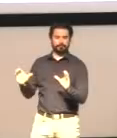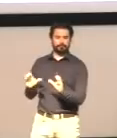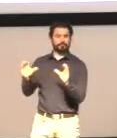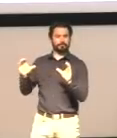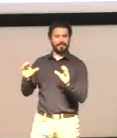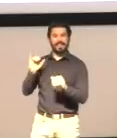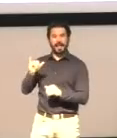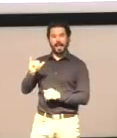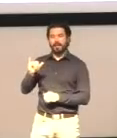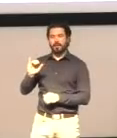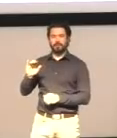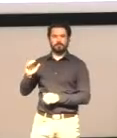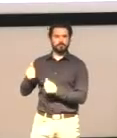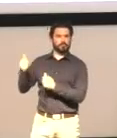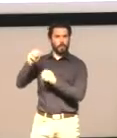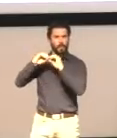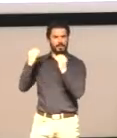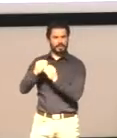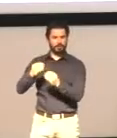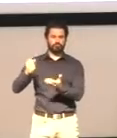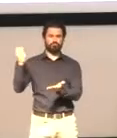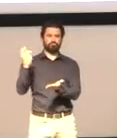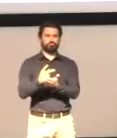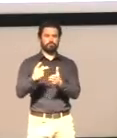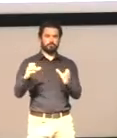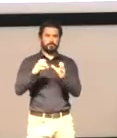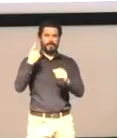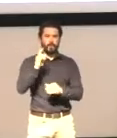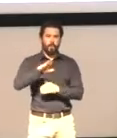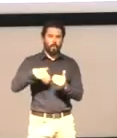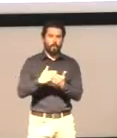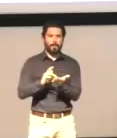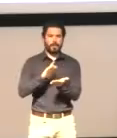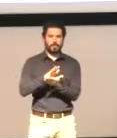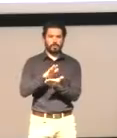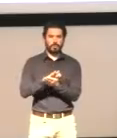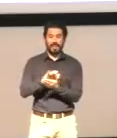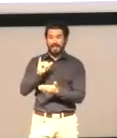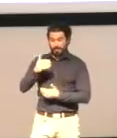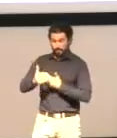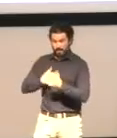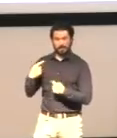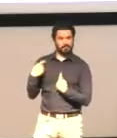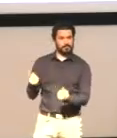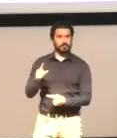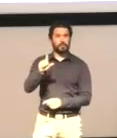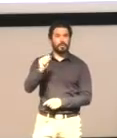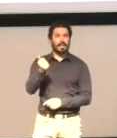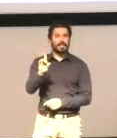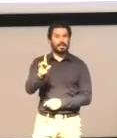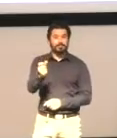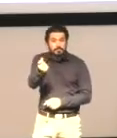accrediting body for our entire medical school. And we've been on this journey since 2018. It's actually a